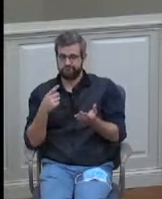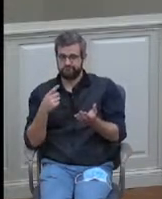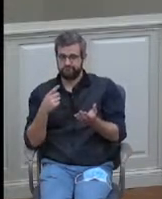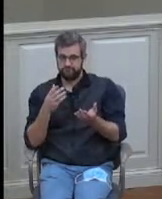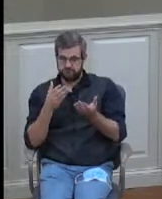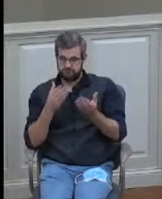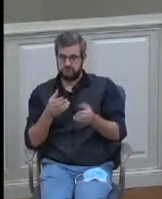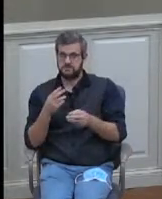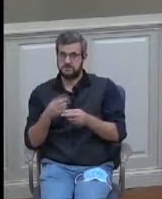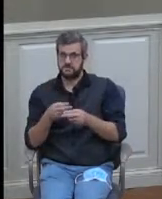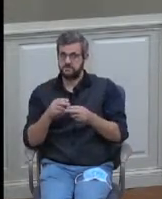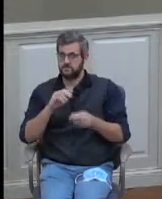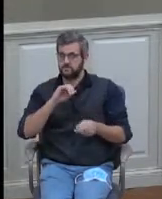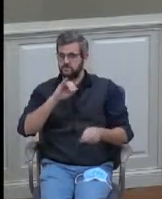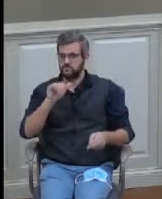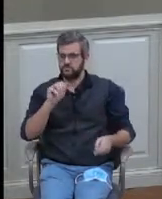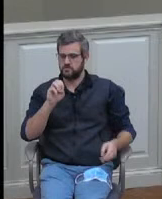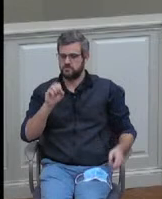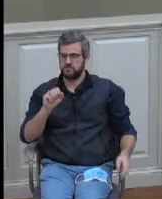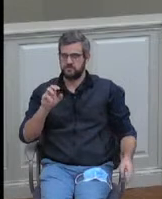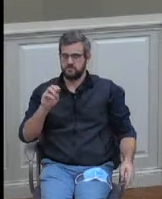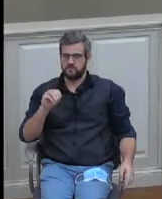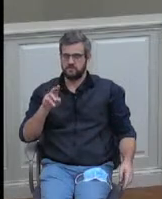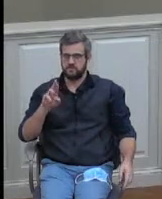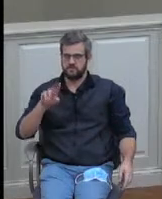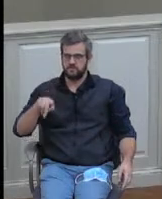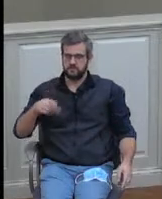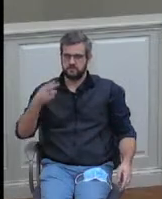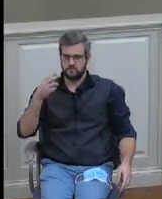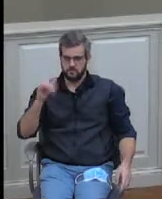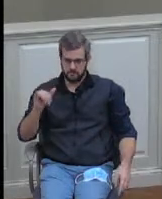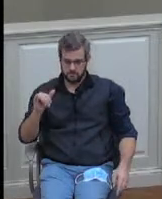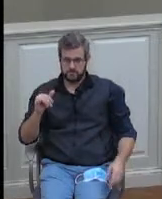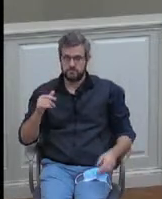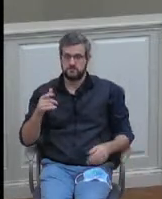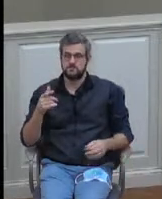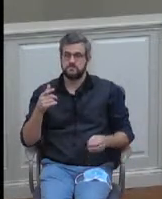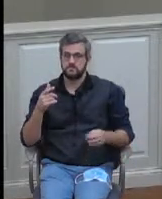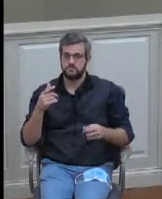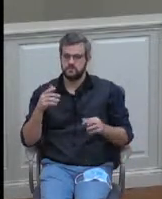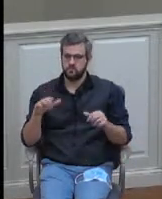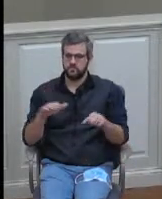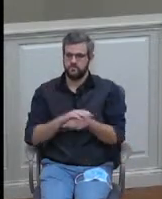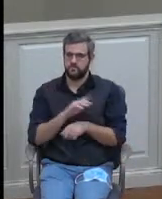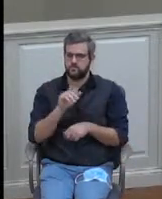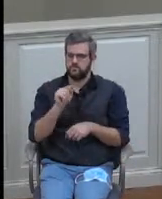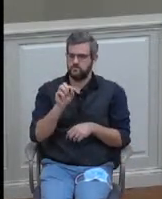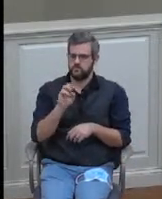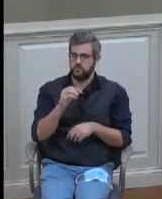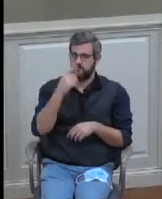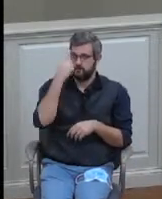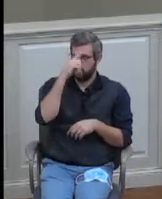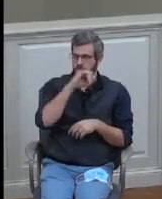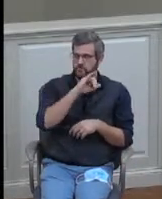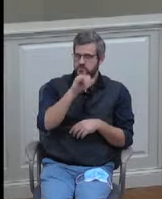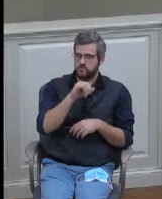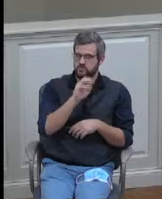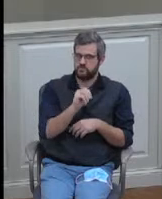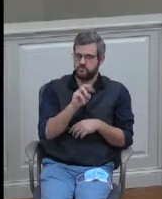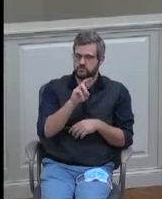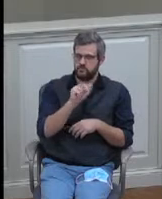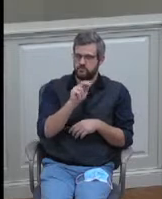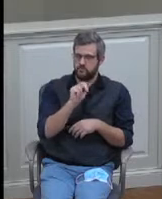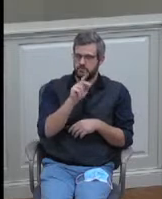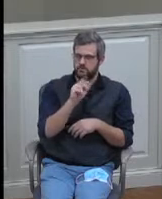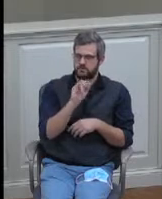suggestion of James Murphy to fulfill the term of Jim Rankin. His